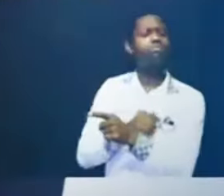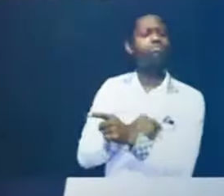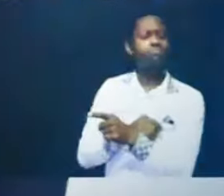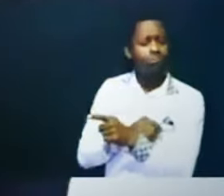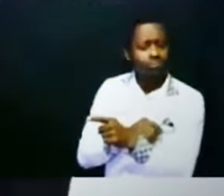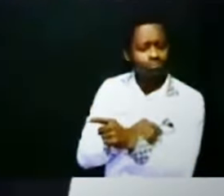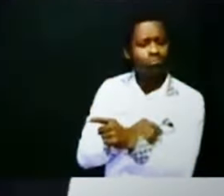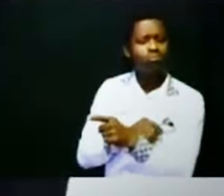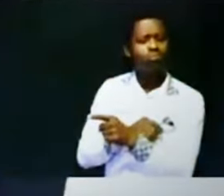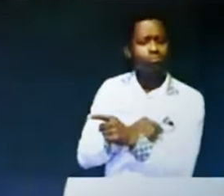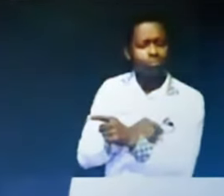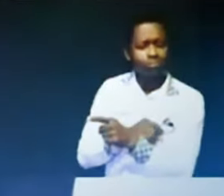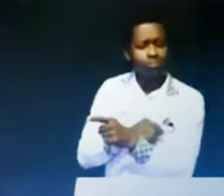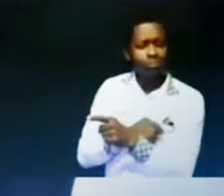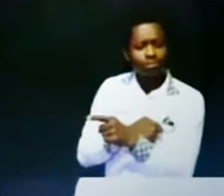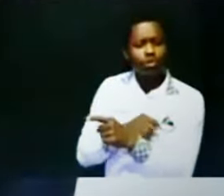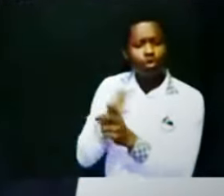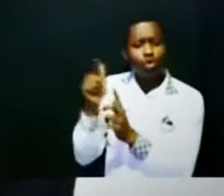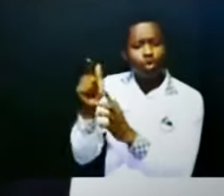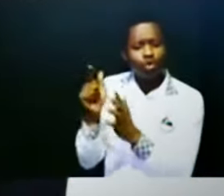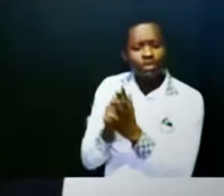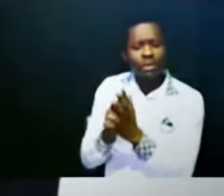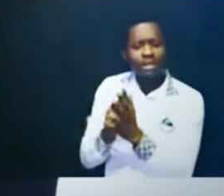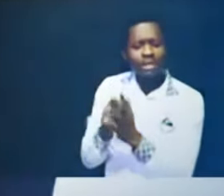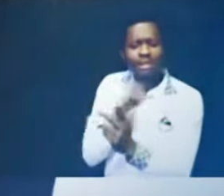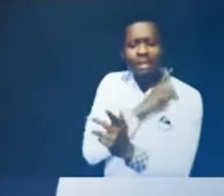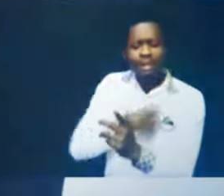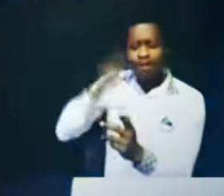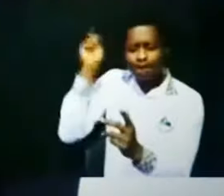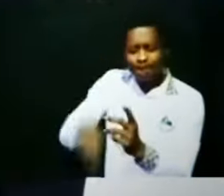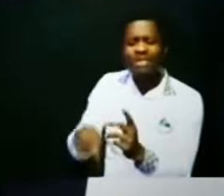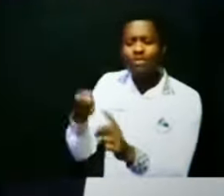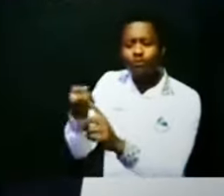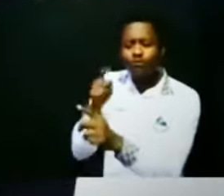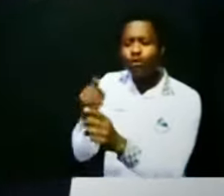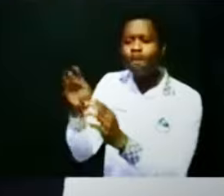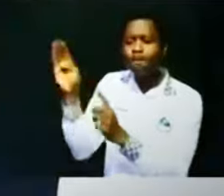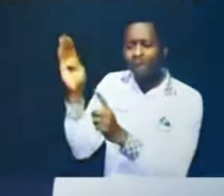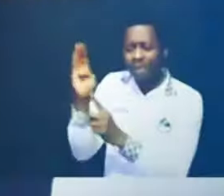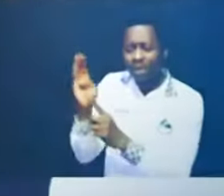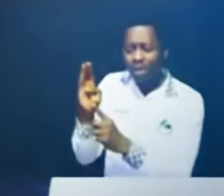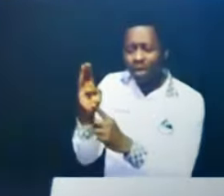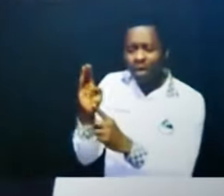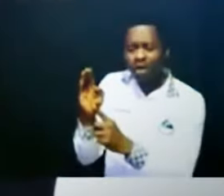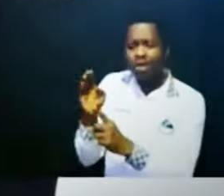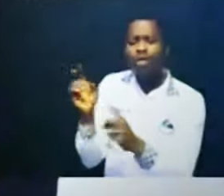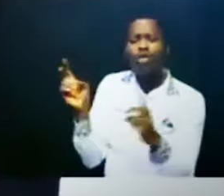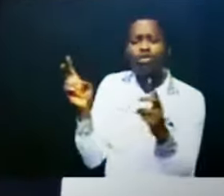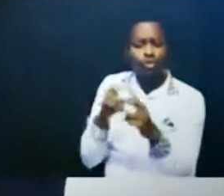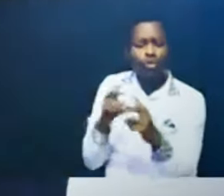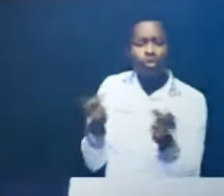me fi you that busy kunim dear no no na e dia sem eba. So when the women started praising,